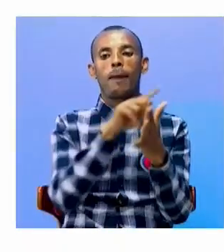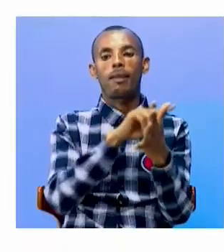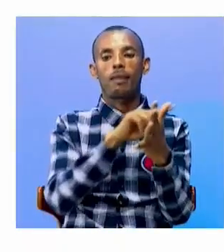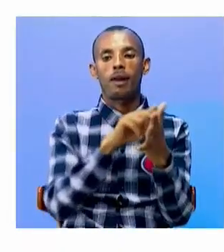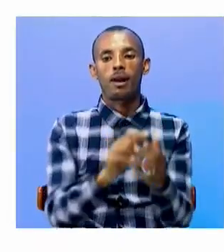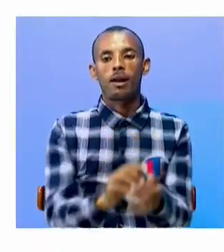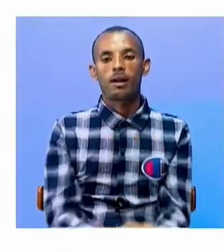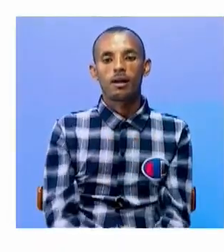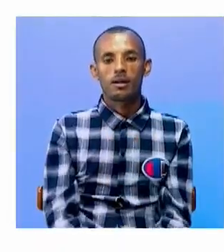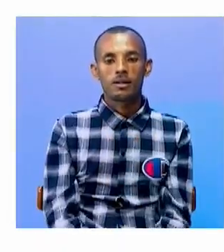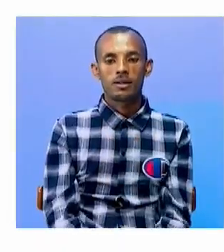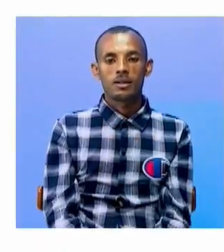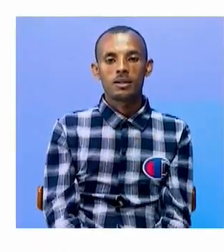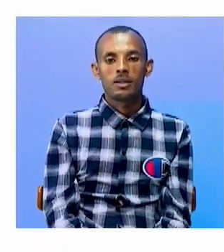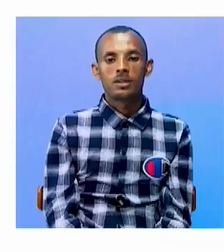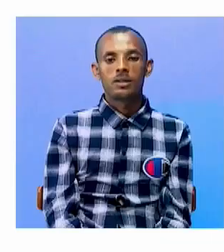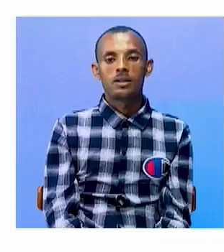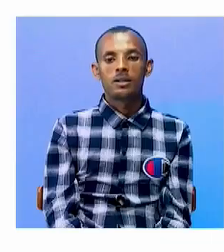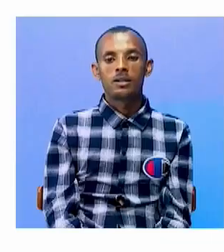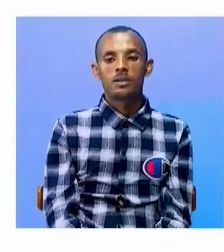transformation.